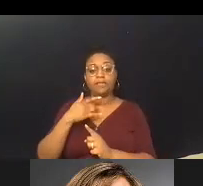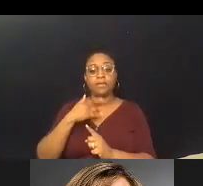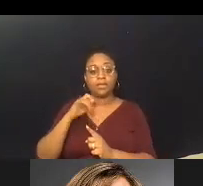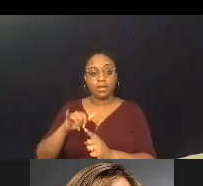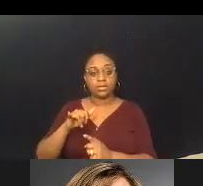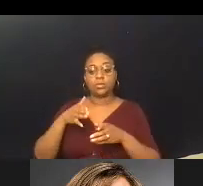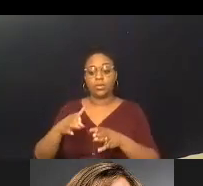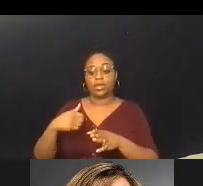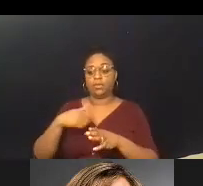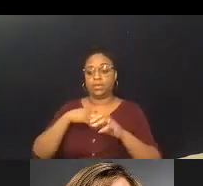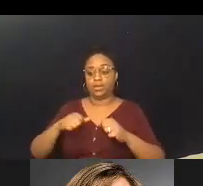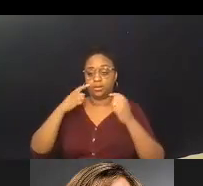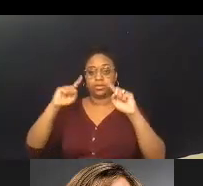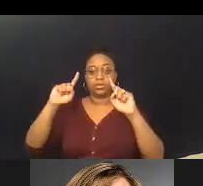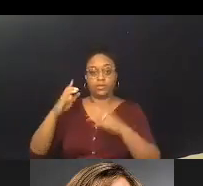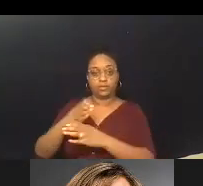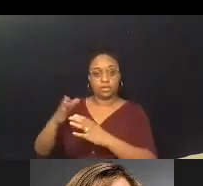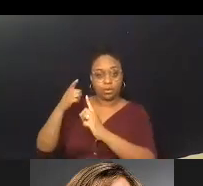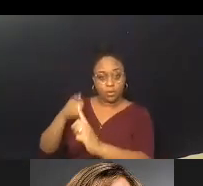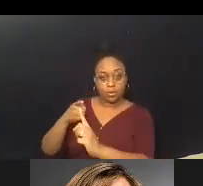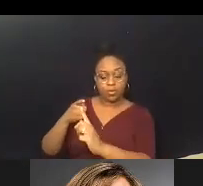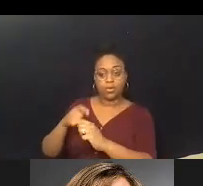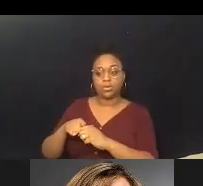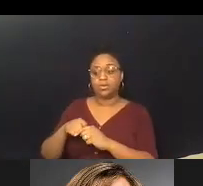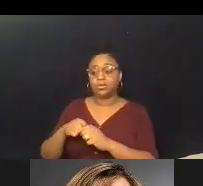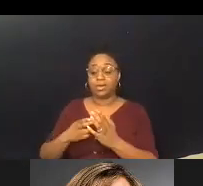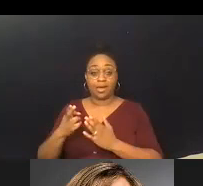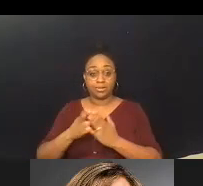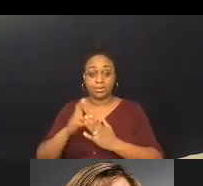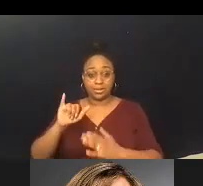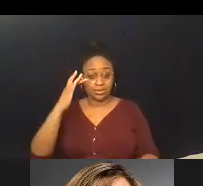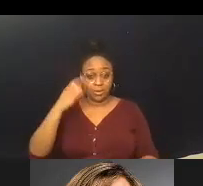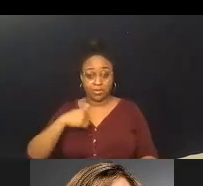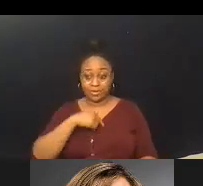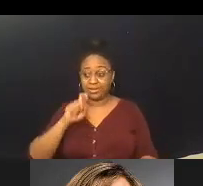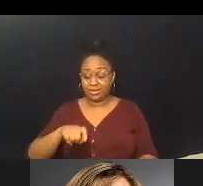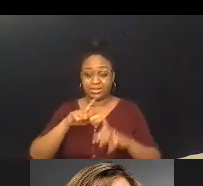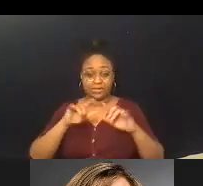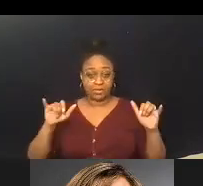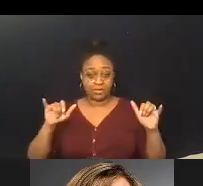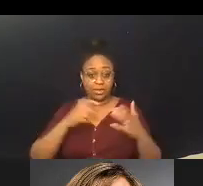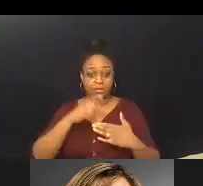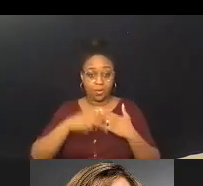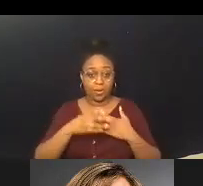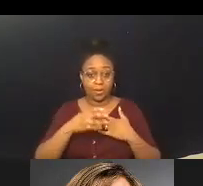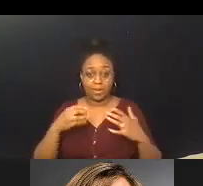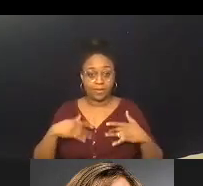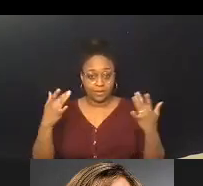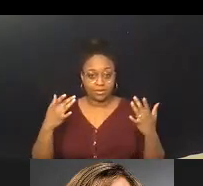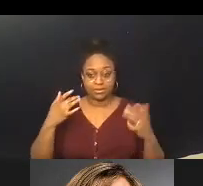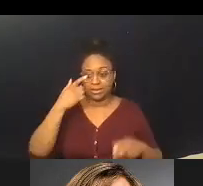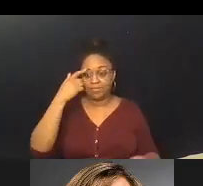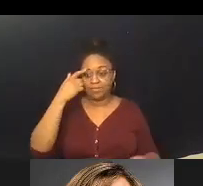goal that we need. And honestly, that's why we need these diversity programs or events, because without talking about